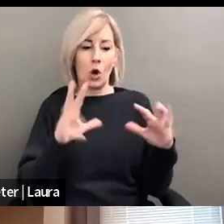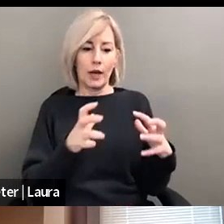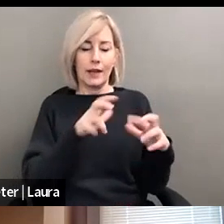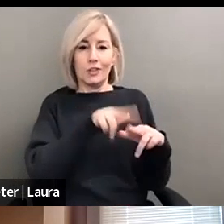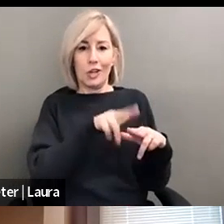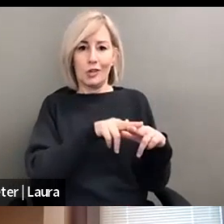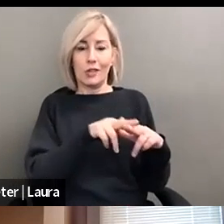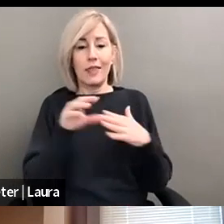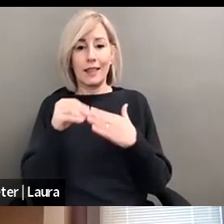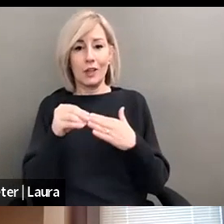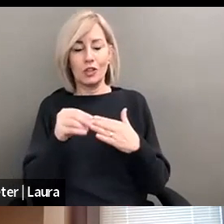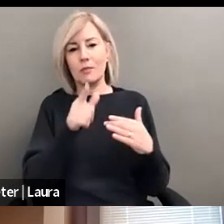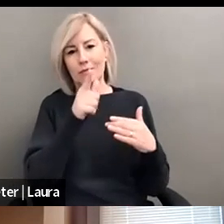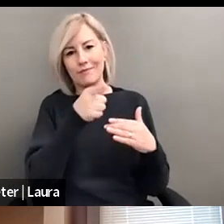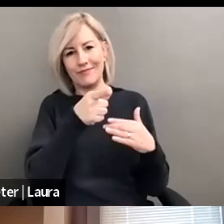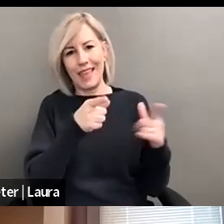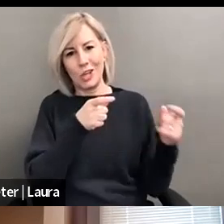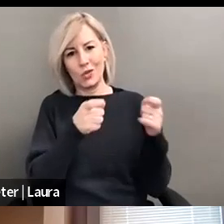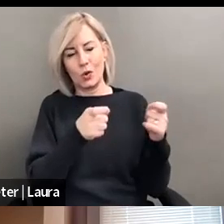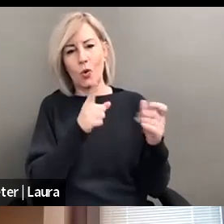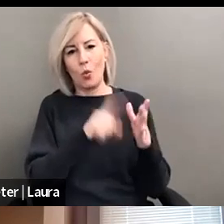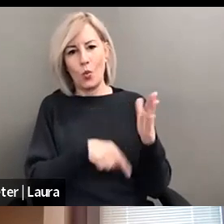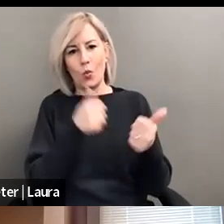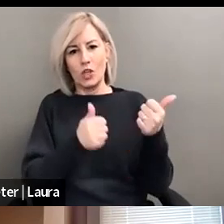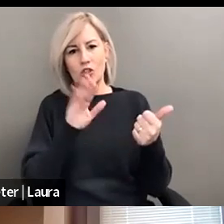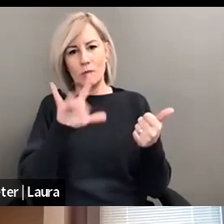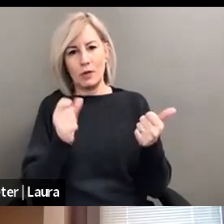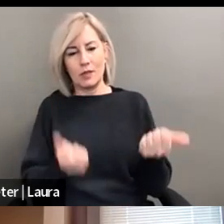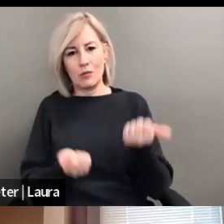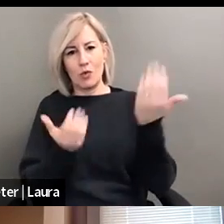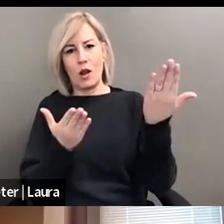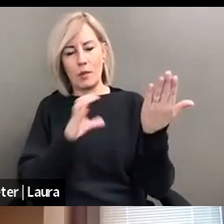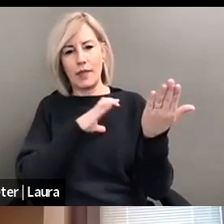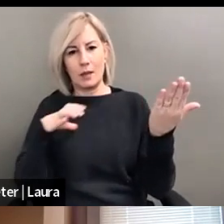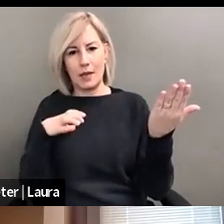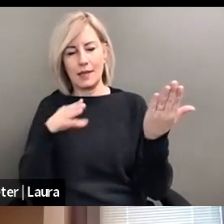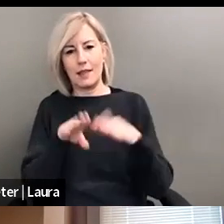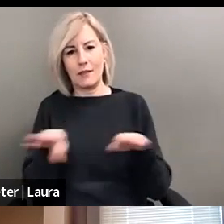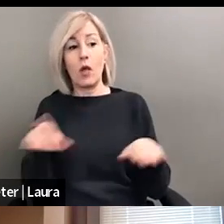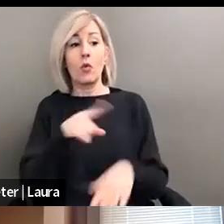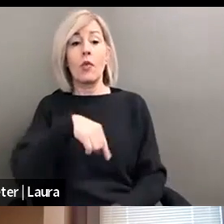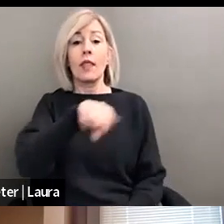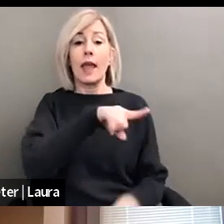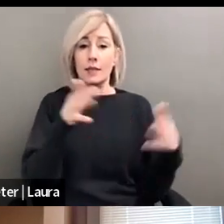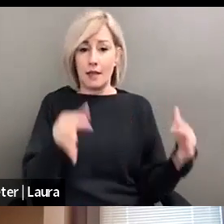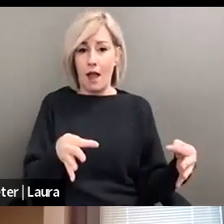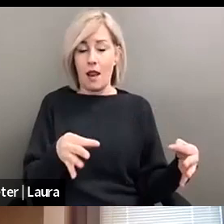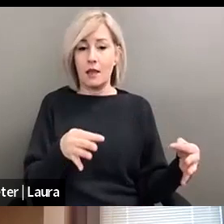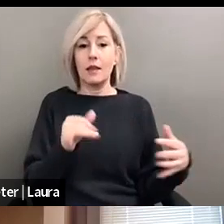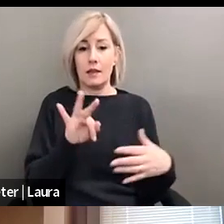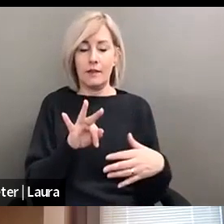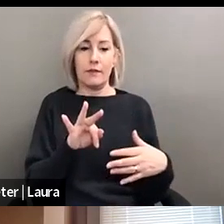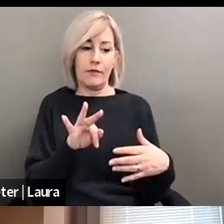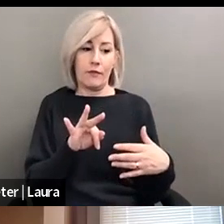party is what controls what gets brought up in committees and on the floor. So they get to decide if those bills get to come to